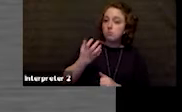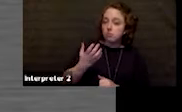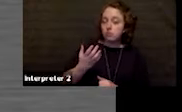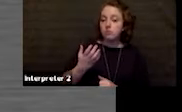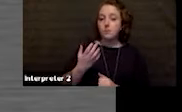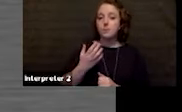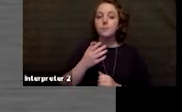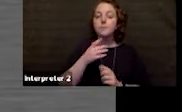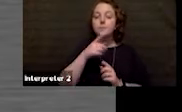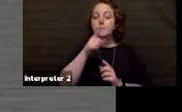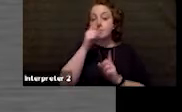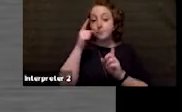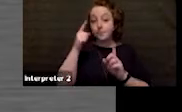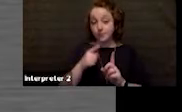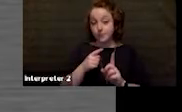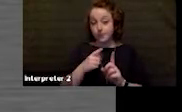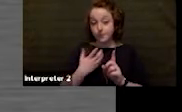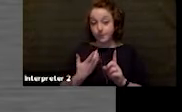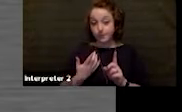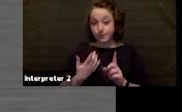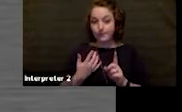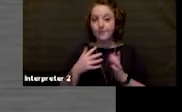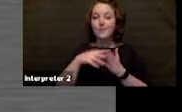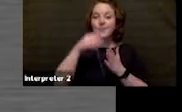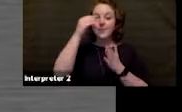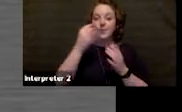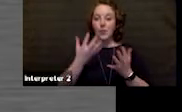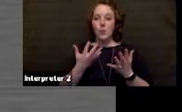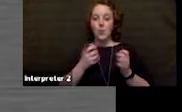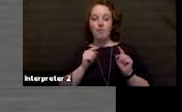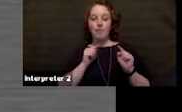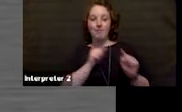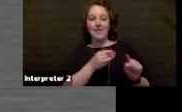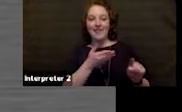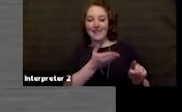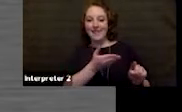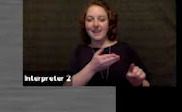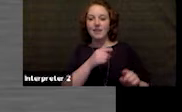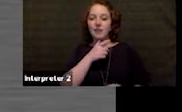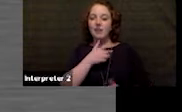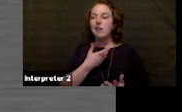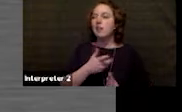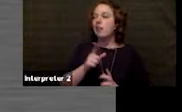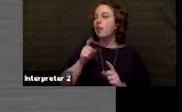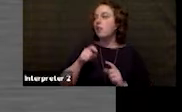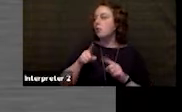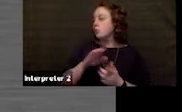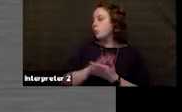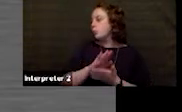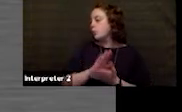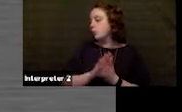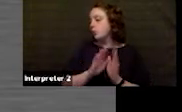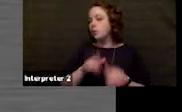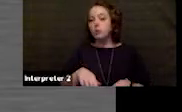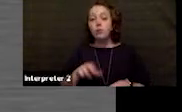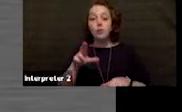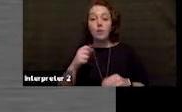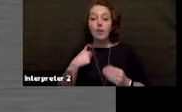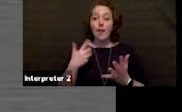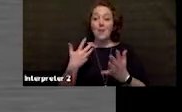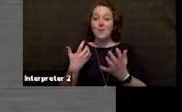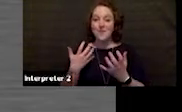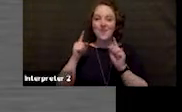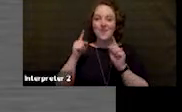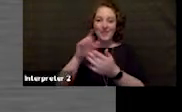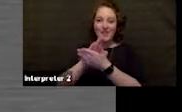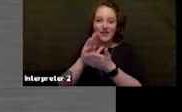where students want to be. Not, oh, I have to go to school, but I want to go to school. I have this awesome,